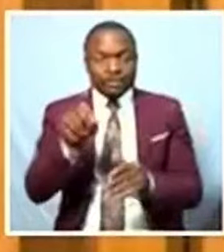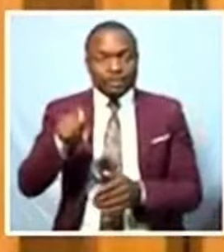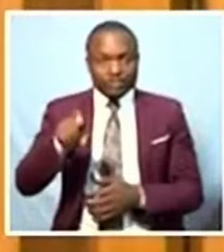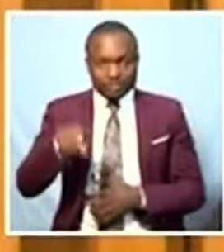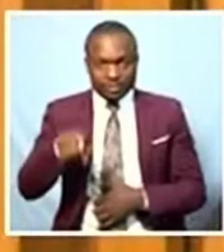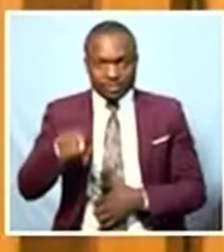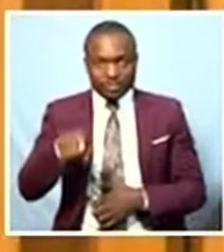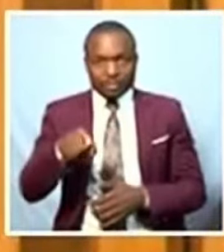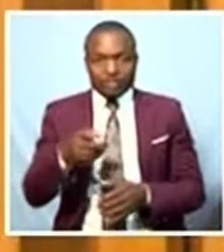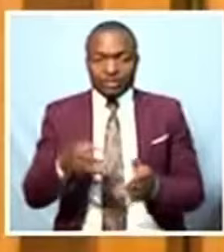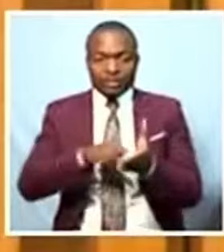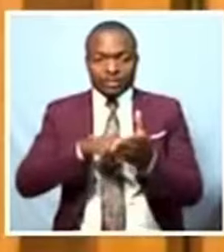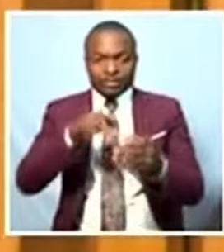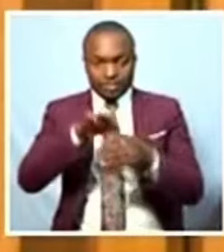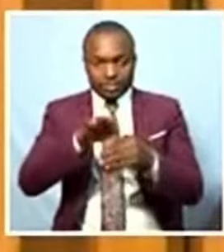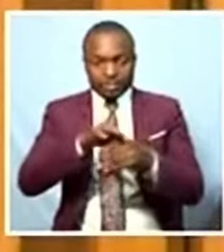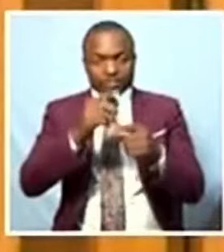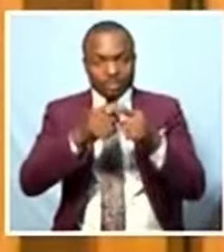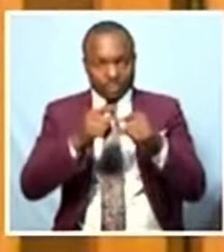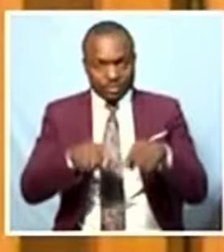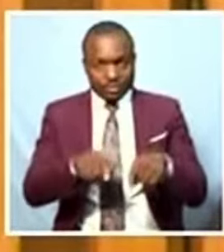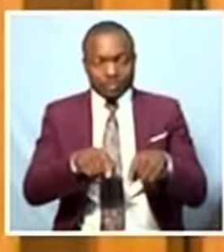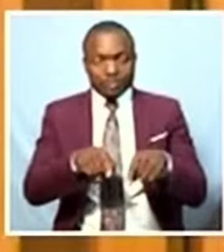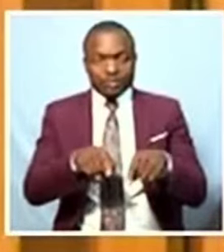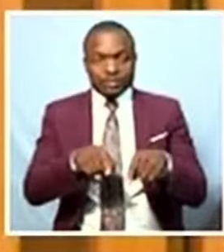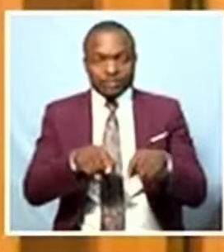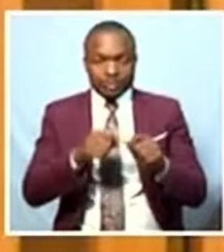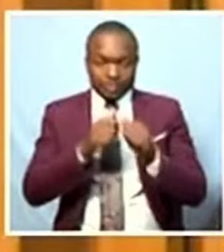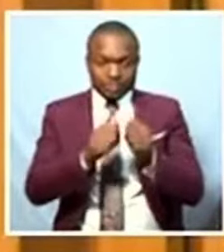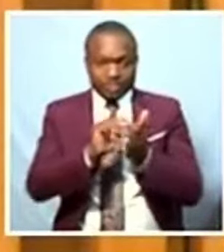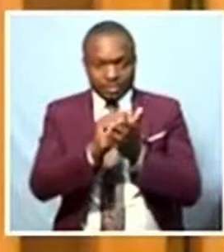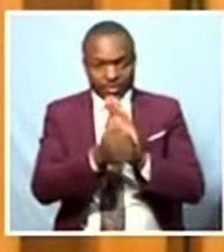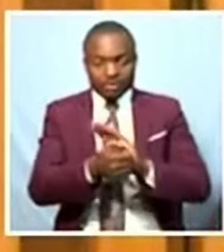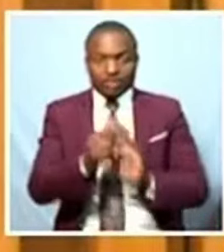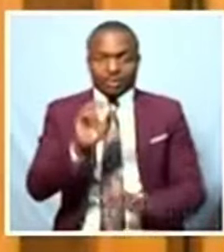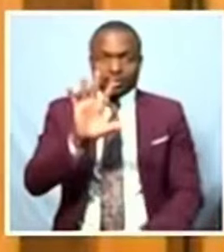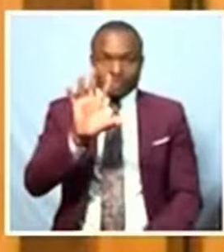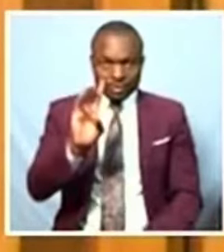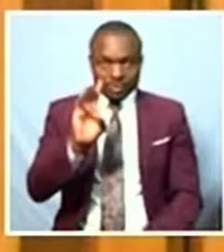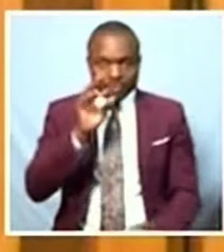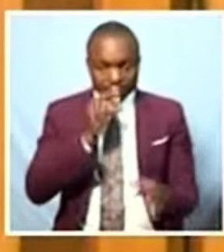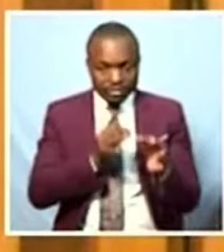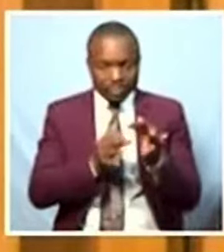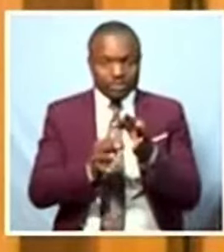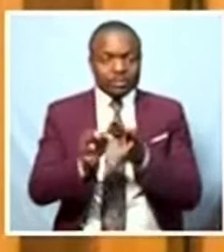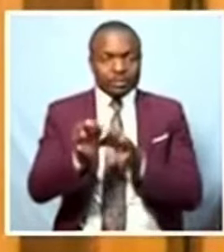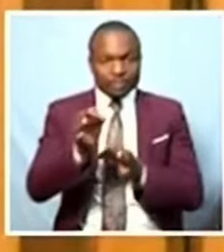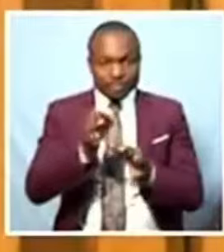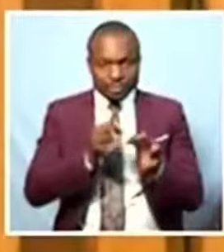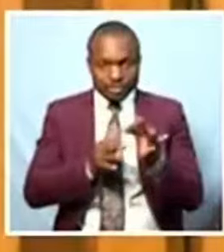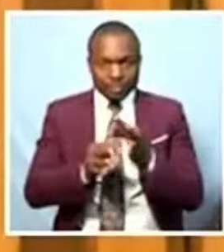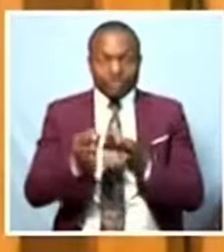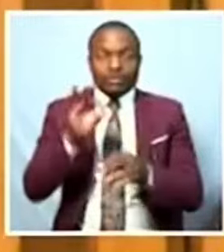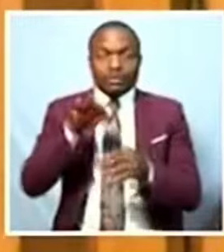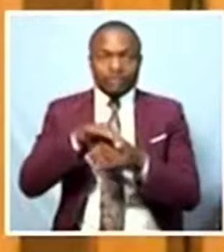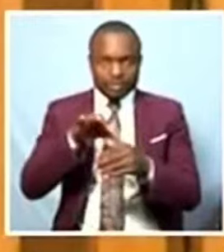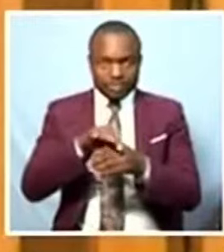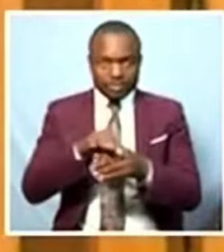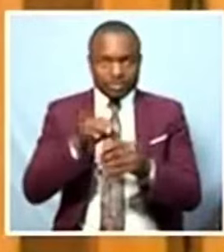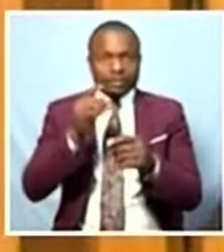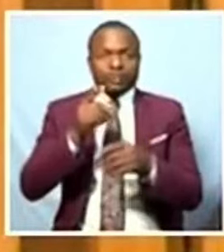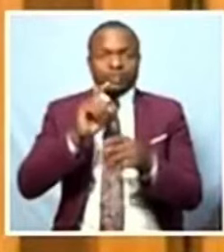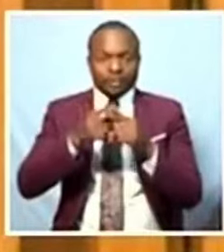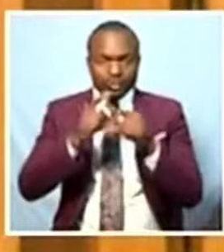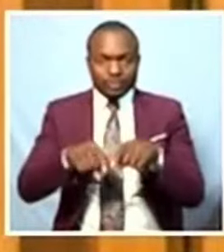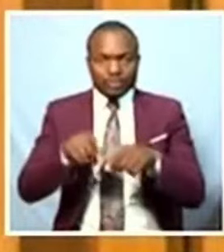that a by-election be held in accordance with Article 57, which stipulates such an election must occur